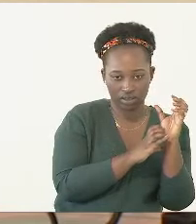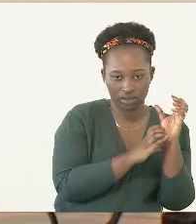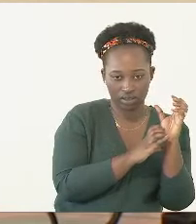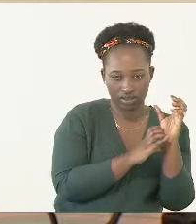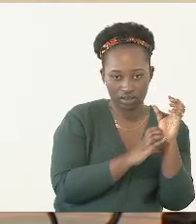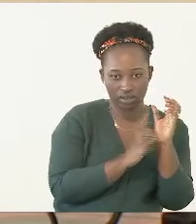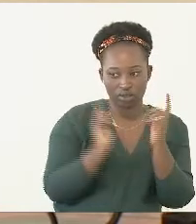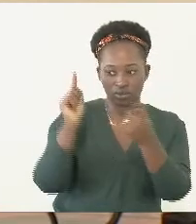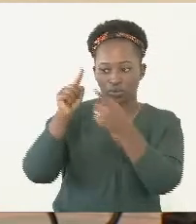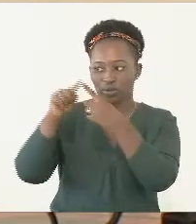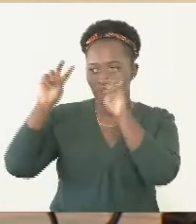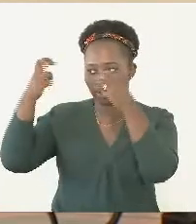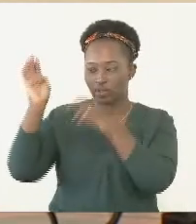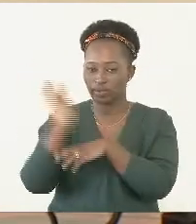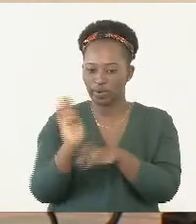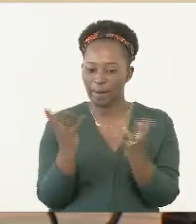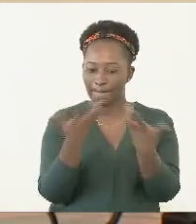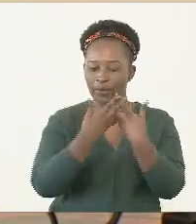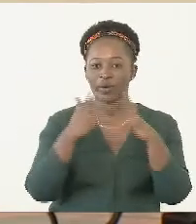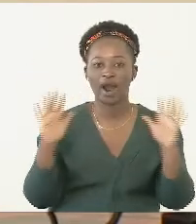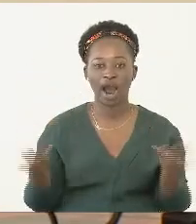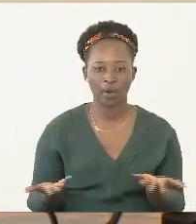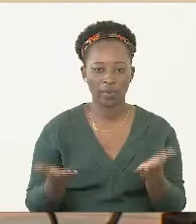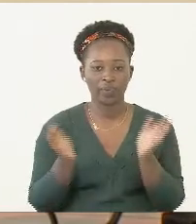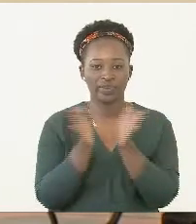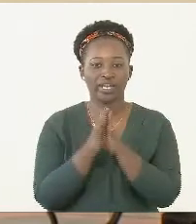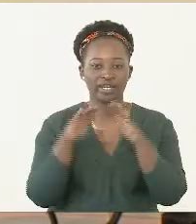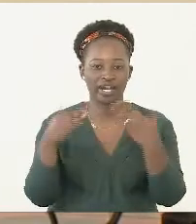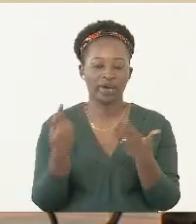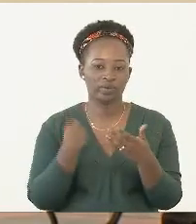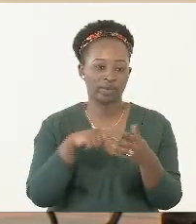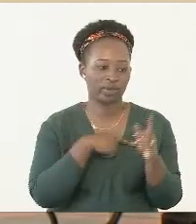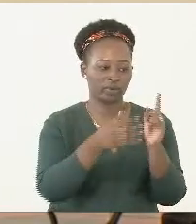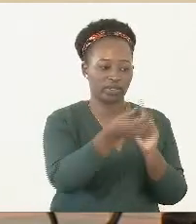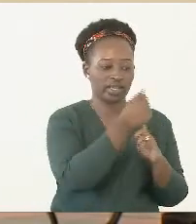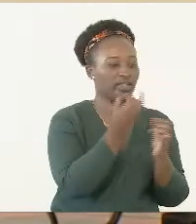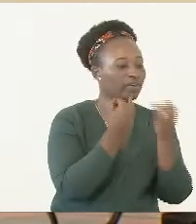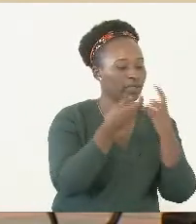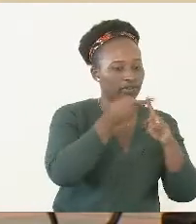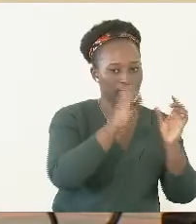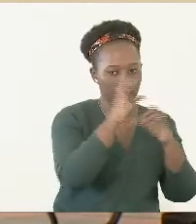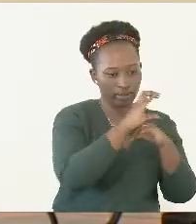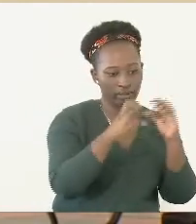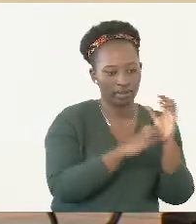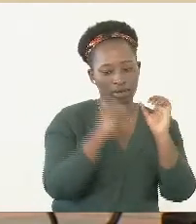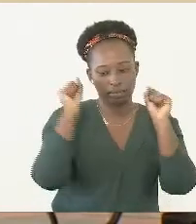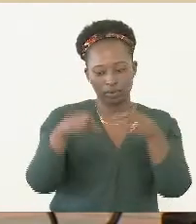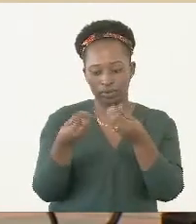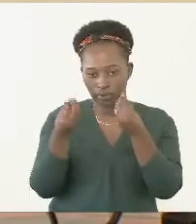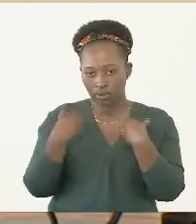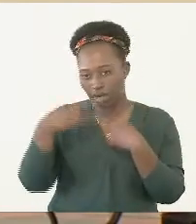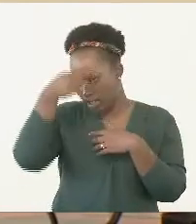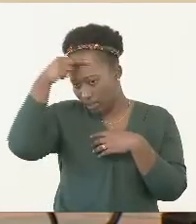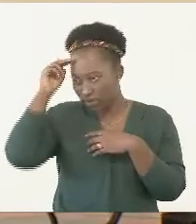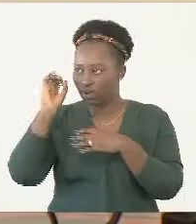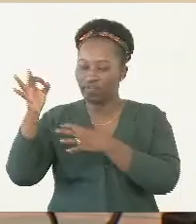to the subject in biology and how we need to borrow information from chemistry to be able to give a reasoned explanation for what we're seeing